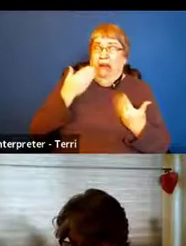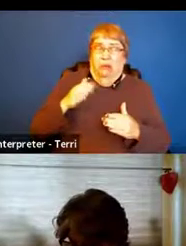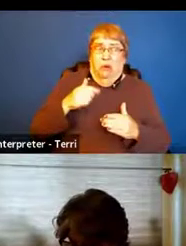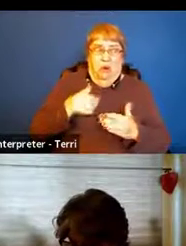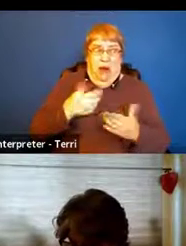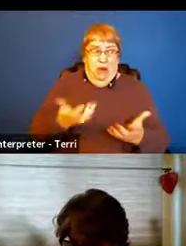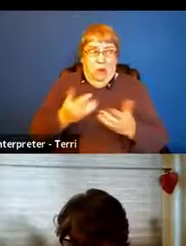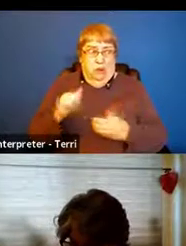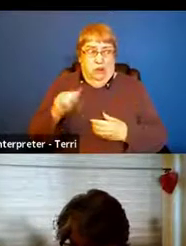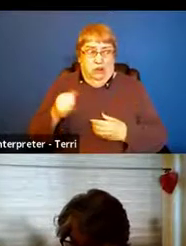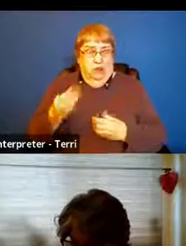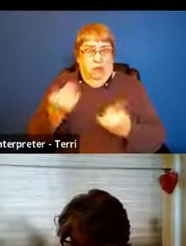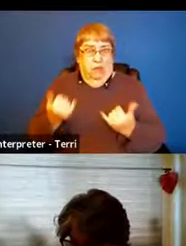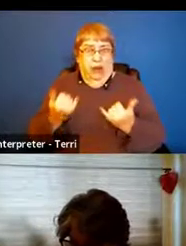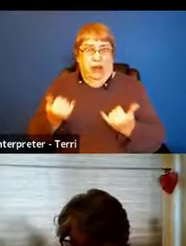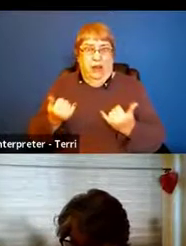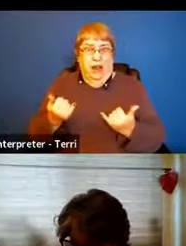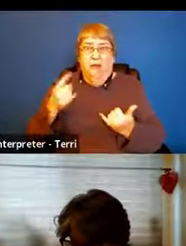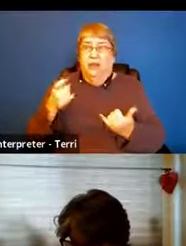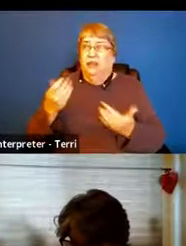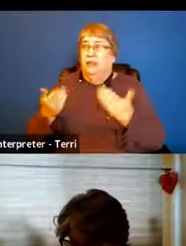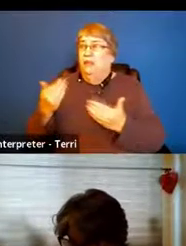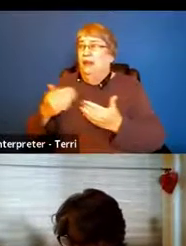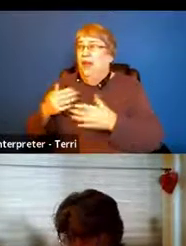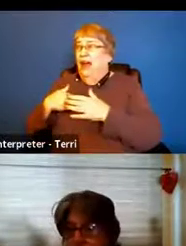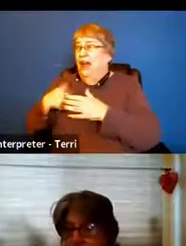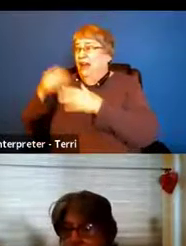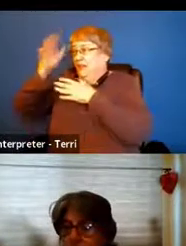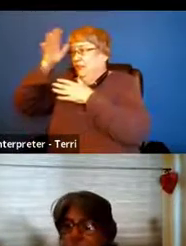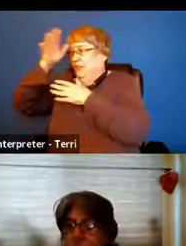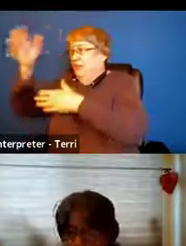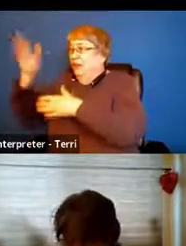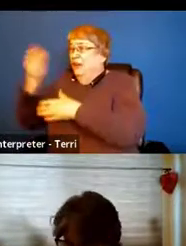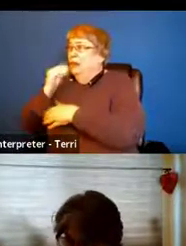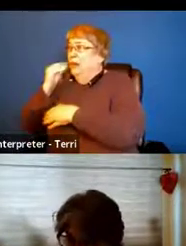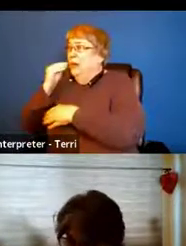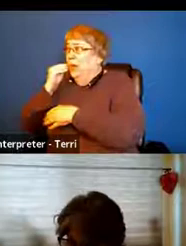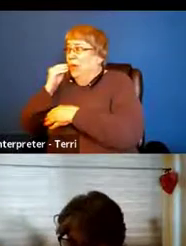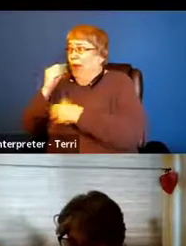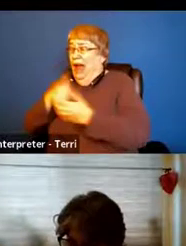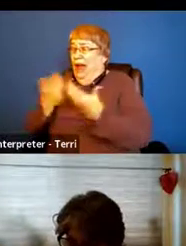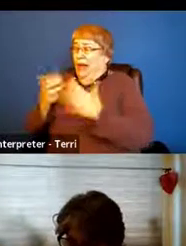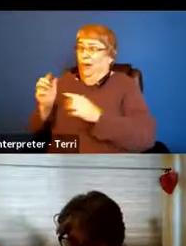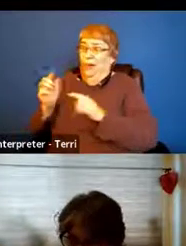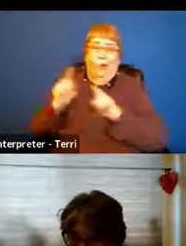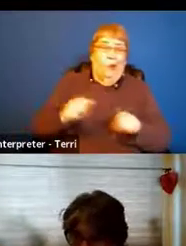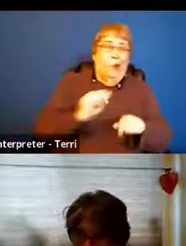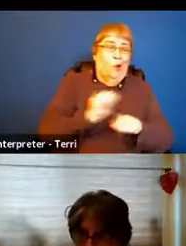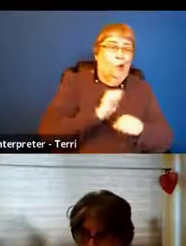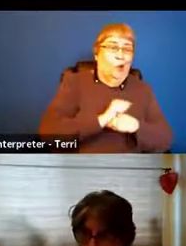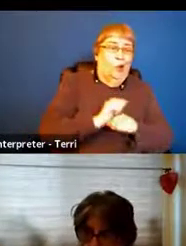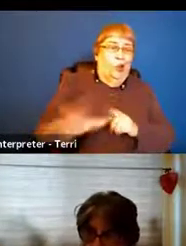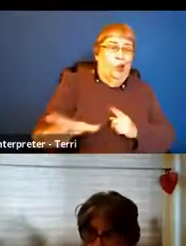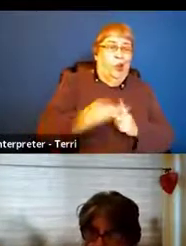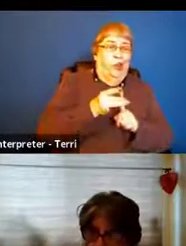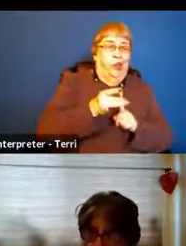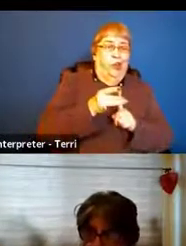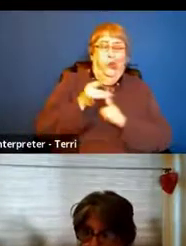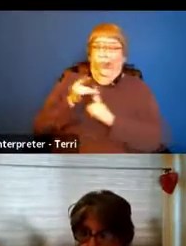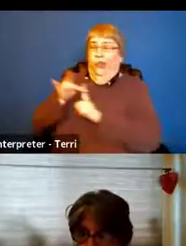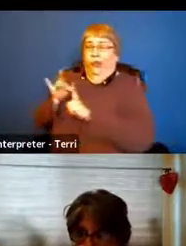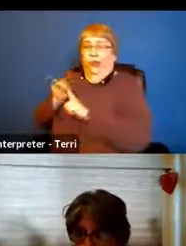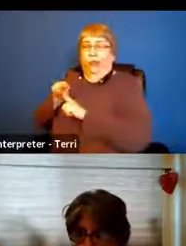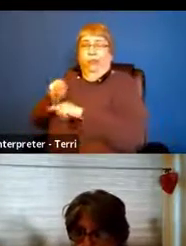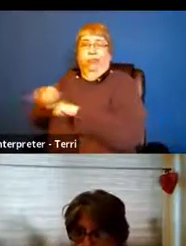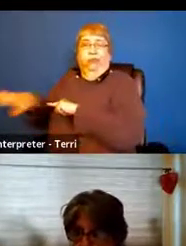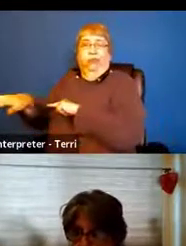now because I might have a grandparent at home and I don't want to inadvertently expose that person to COVID or, you know, whatever else